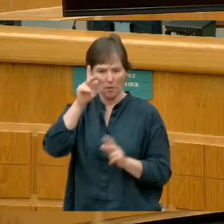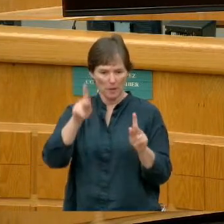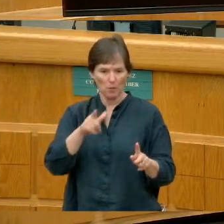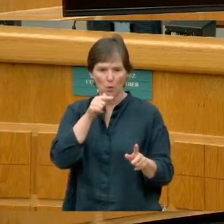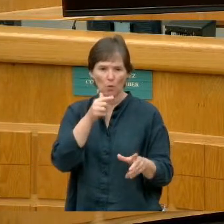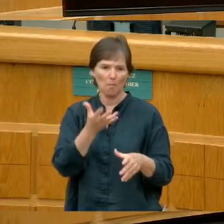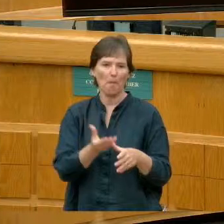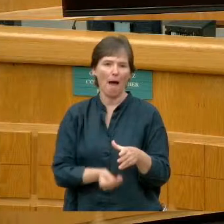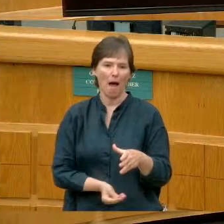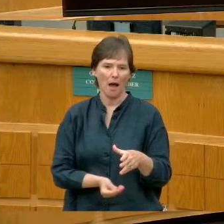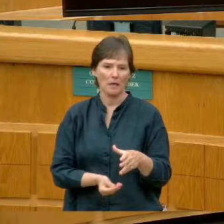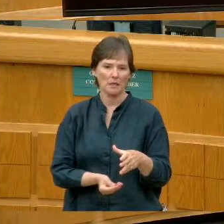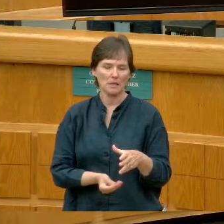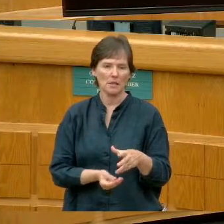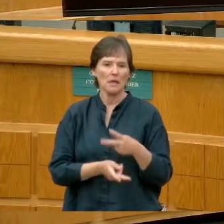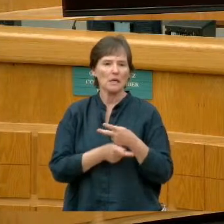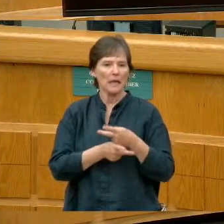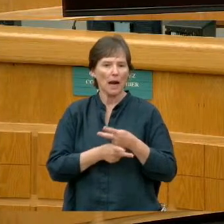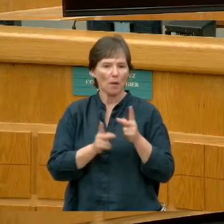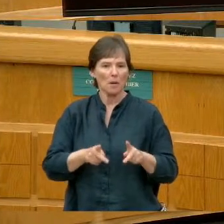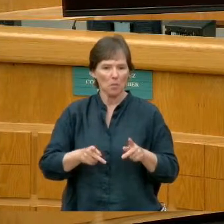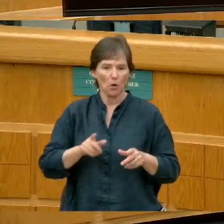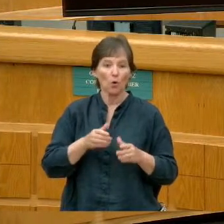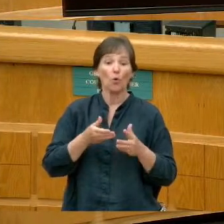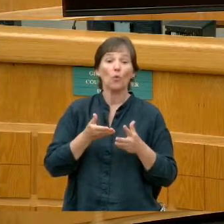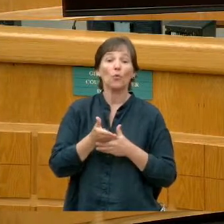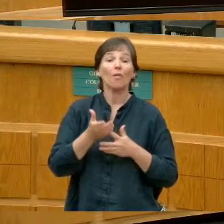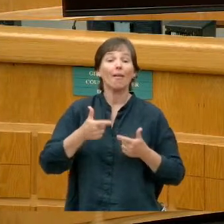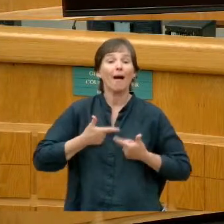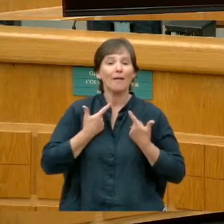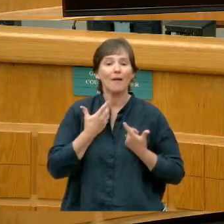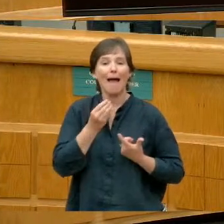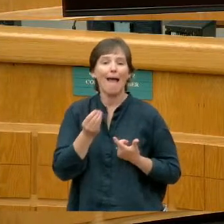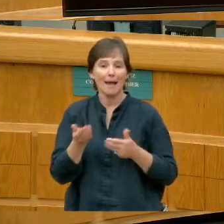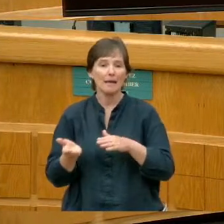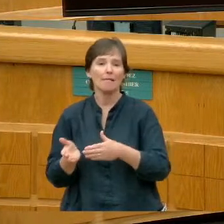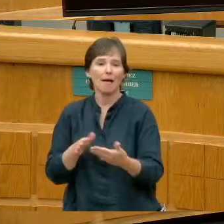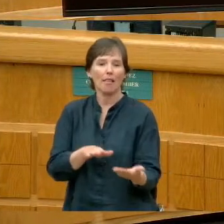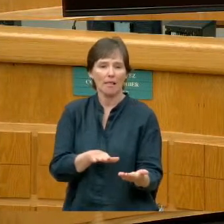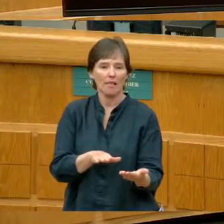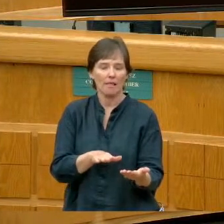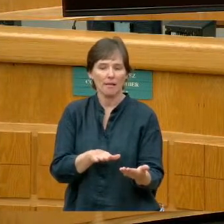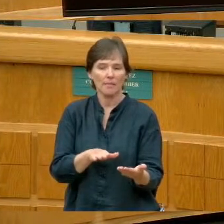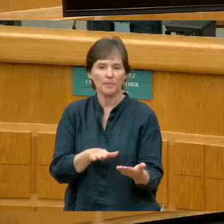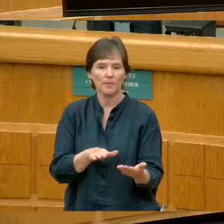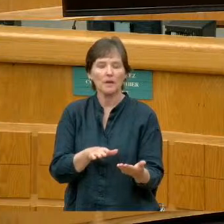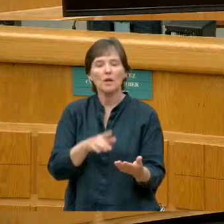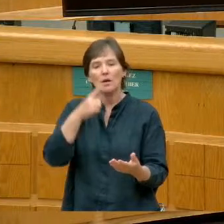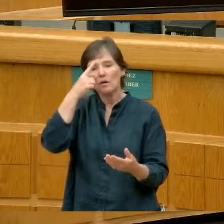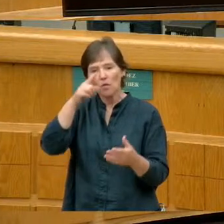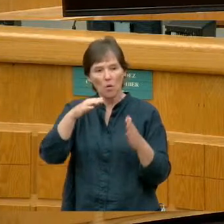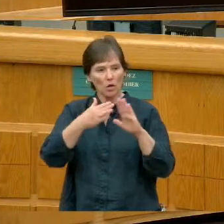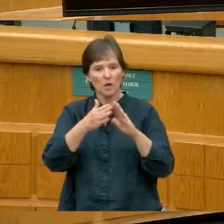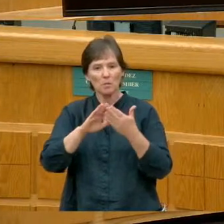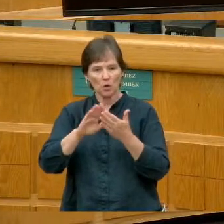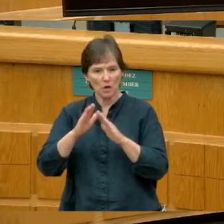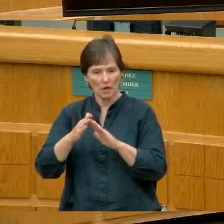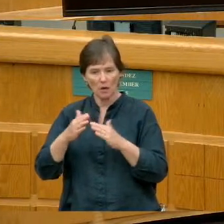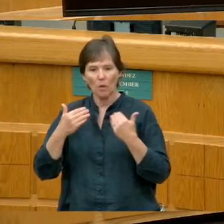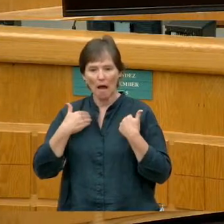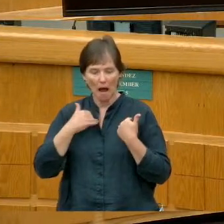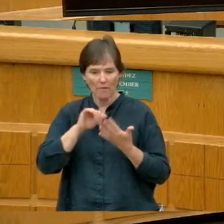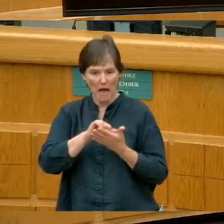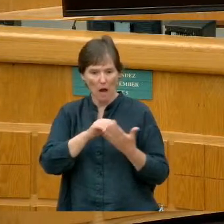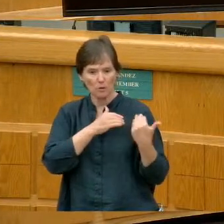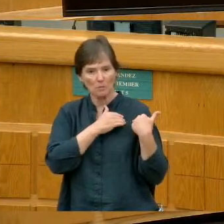stewards of you in life and in death here in this county. And so to the community, we carry out this commission, and